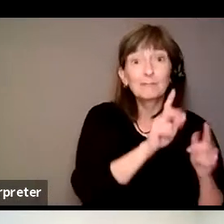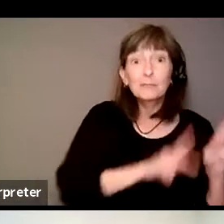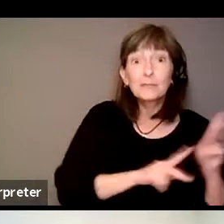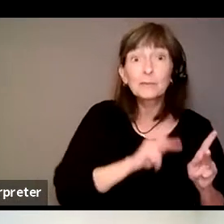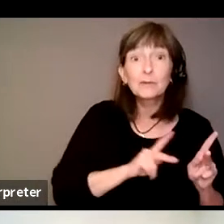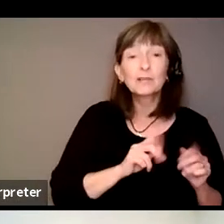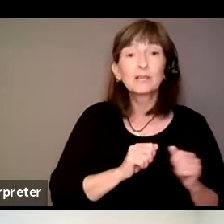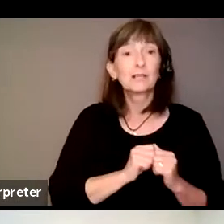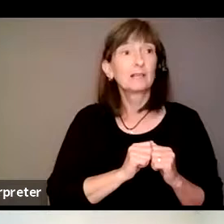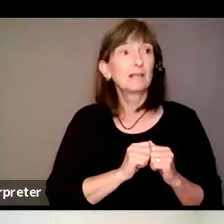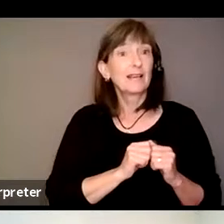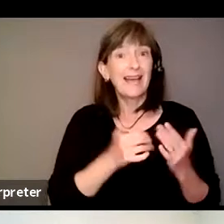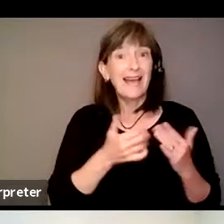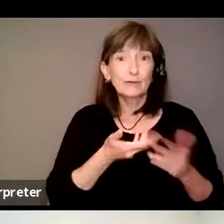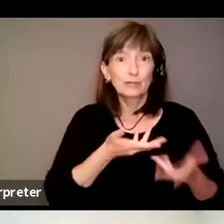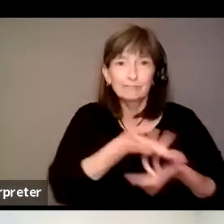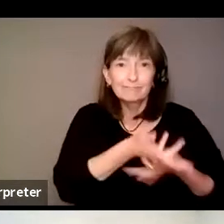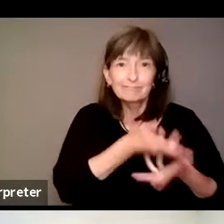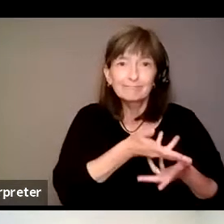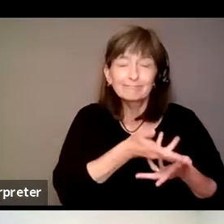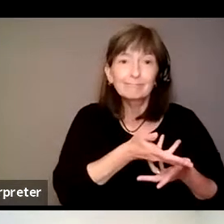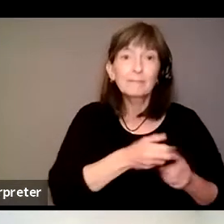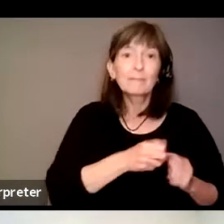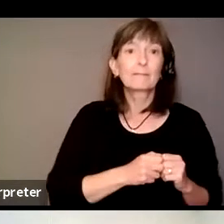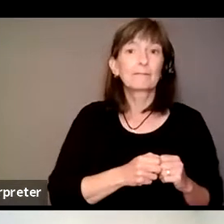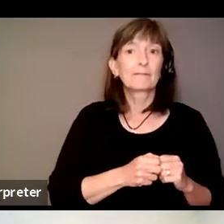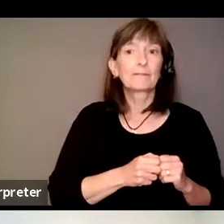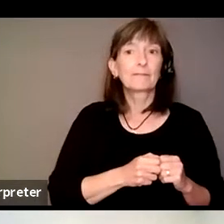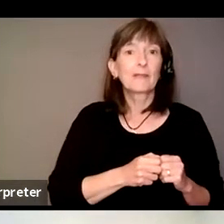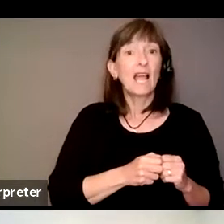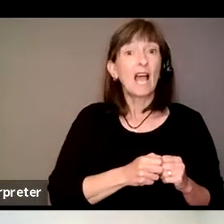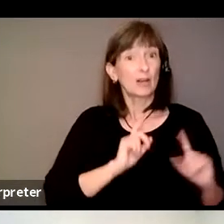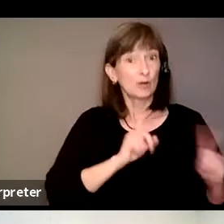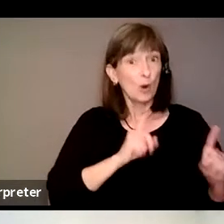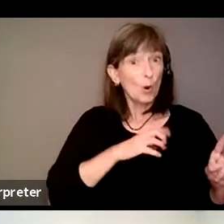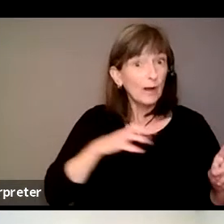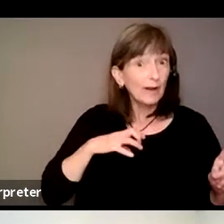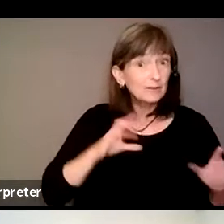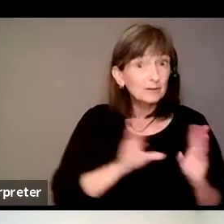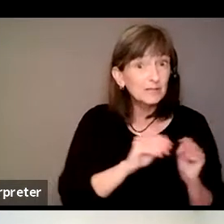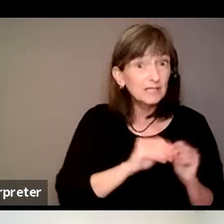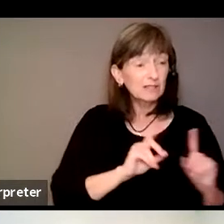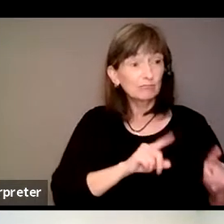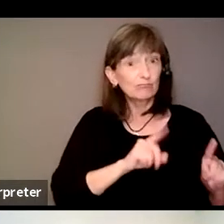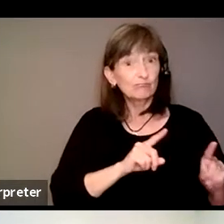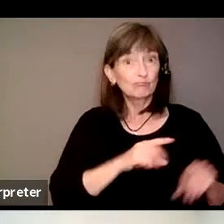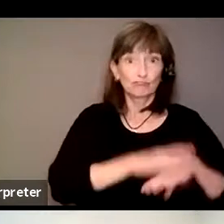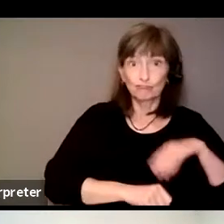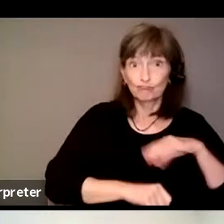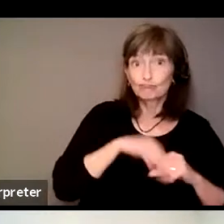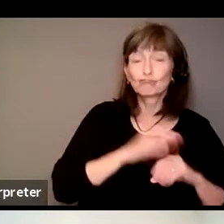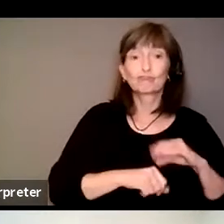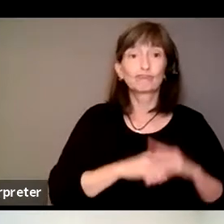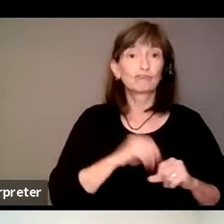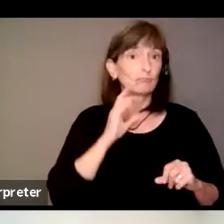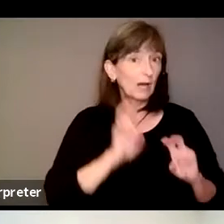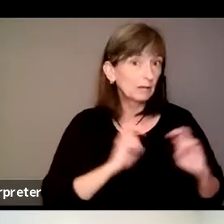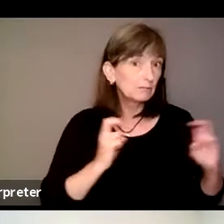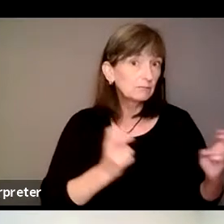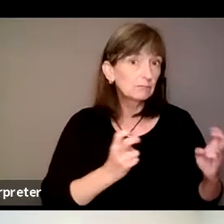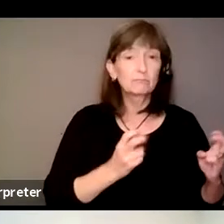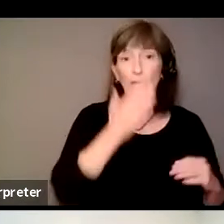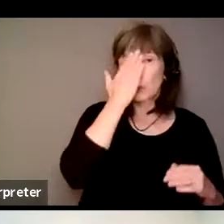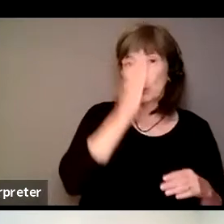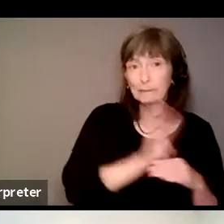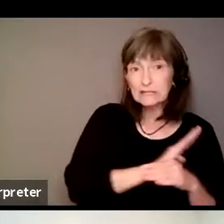residents. I learned more about the issues. I attended the public council meetings to make sure I was comfortable in chambers. I understood the